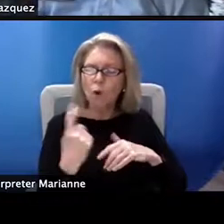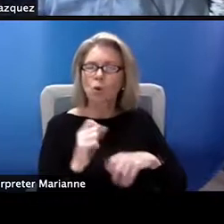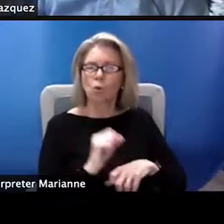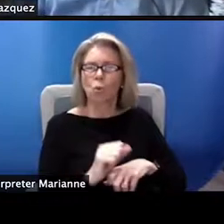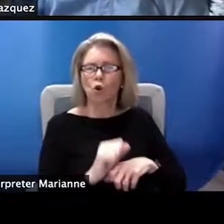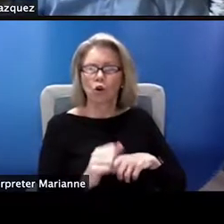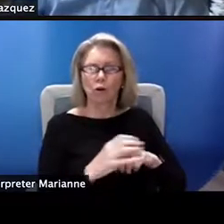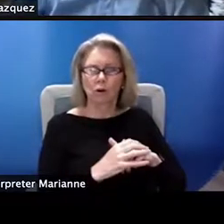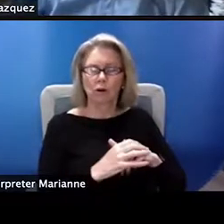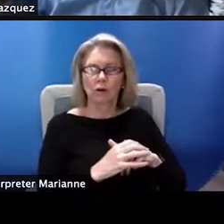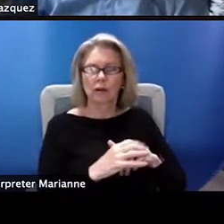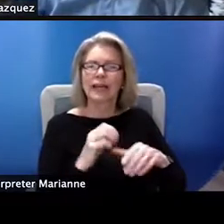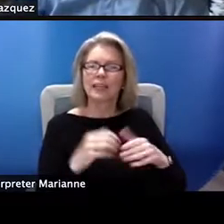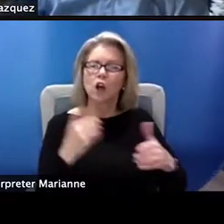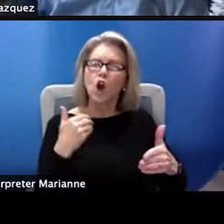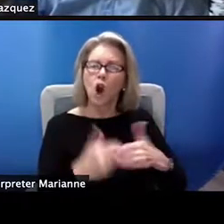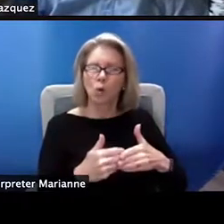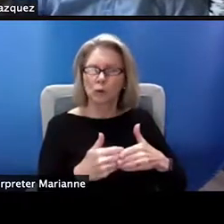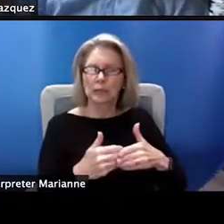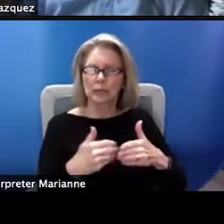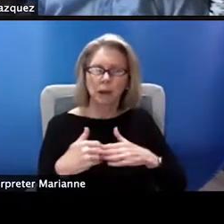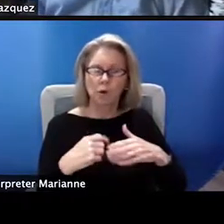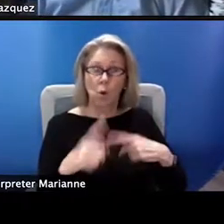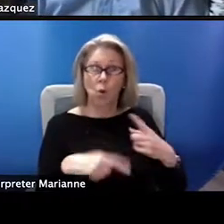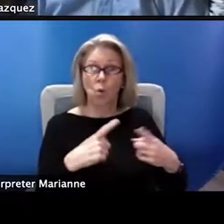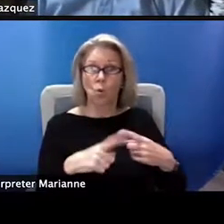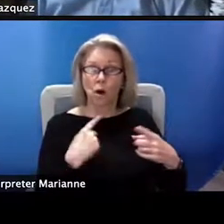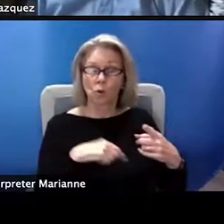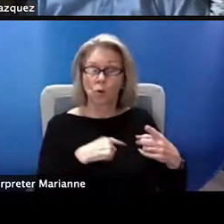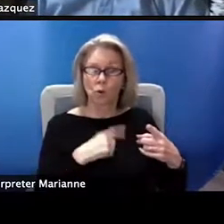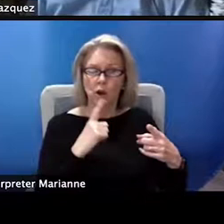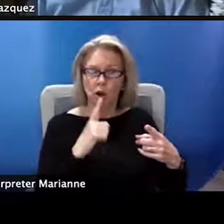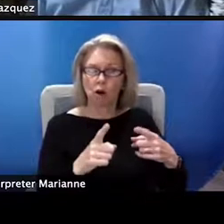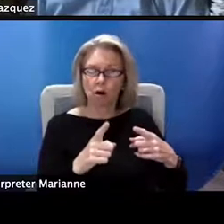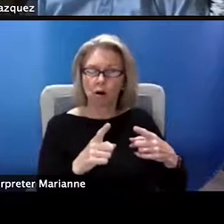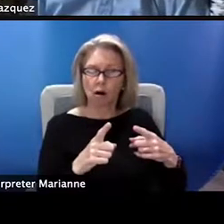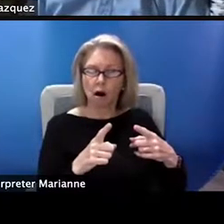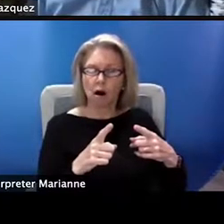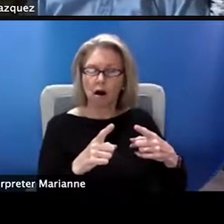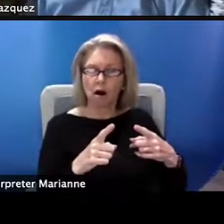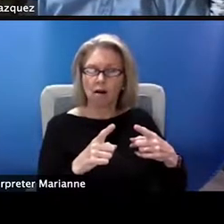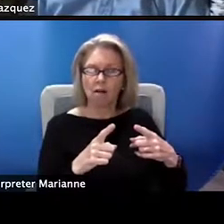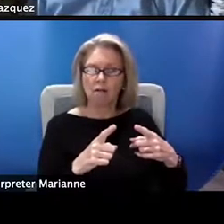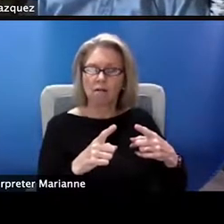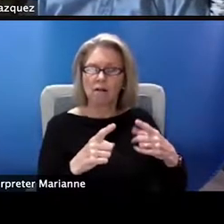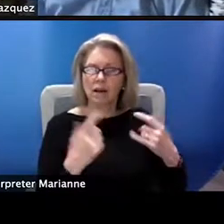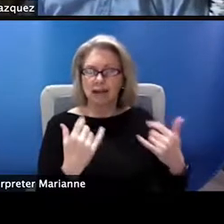work in a close proximity. But when we are doing it in a very